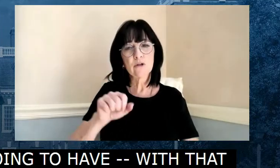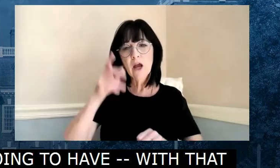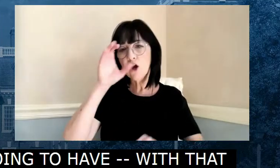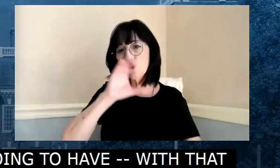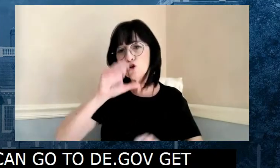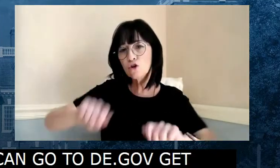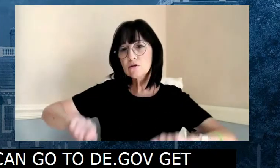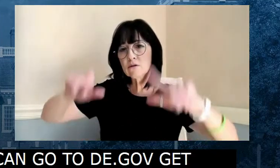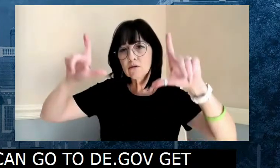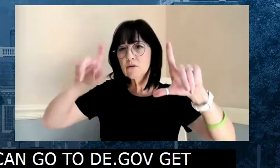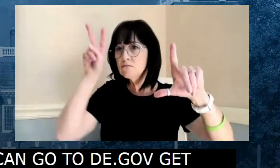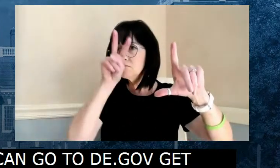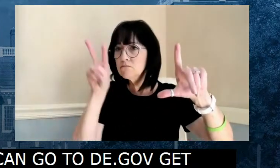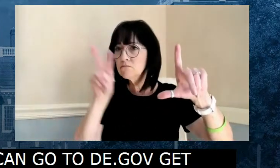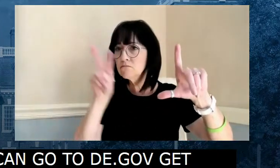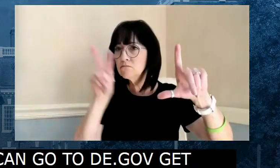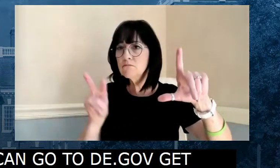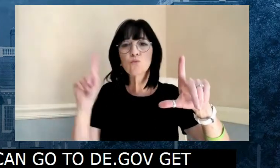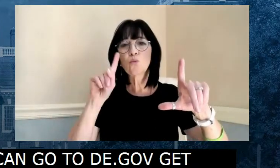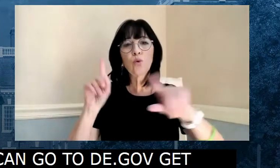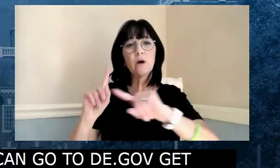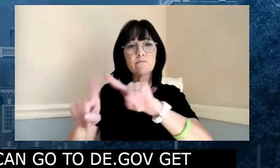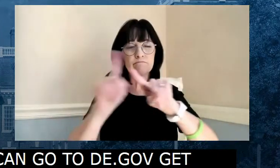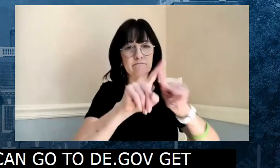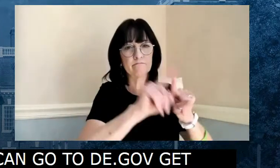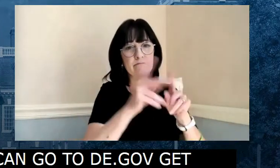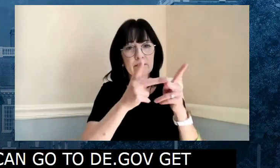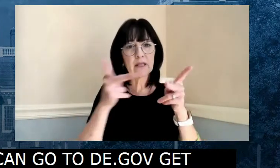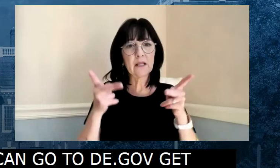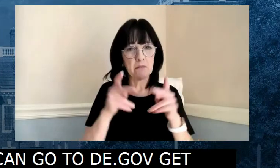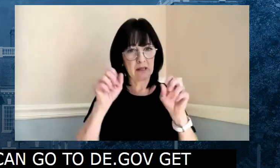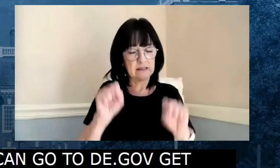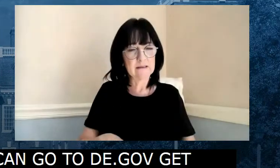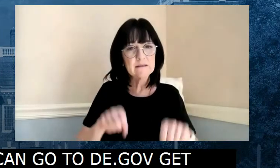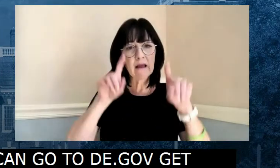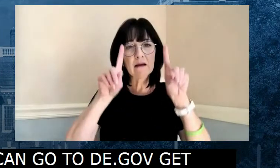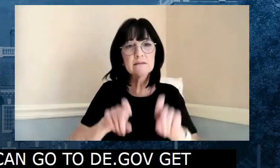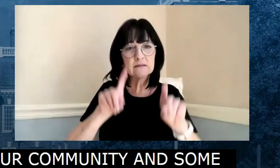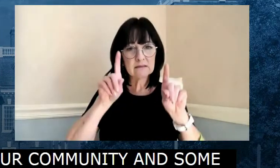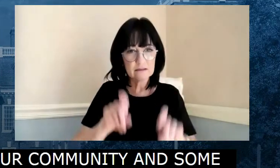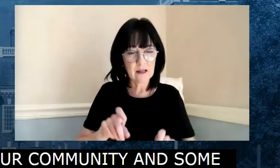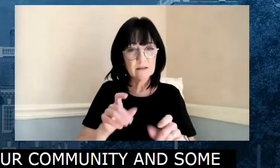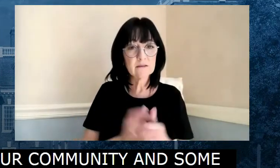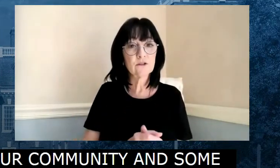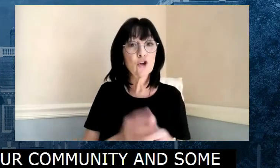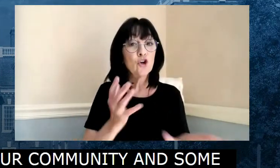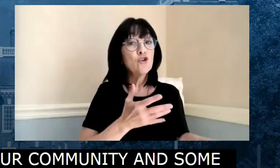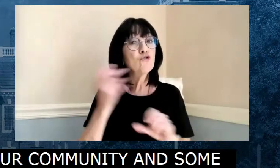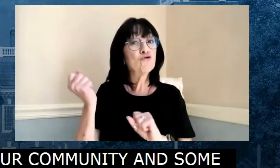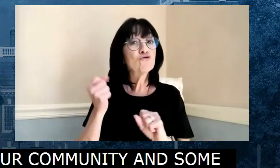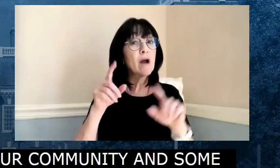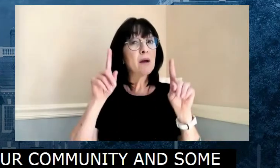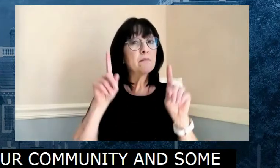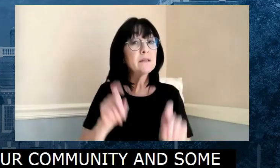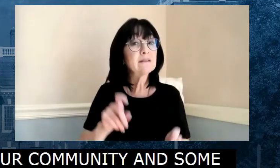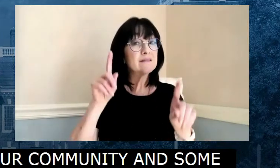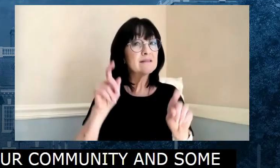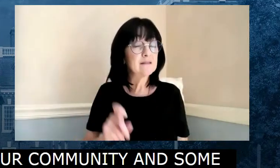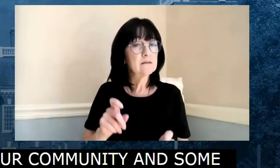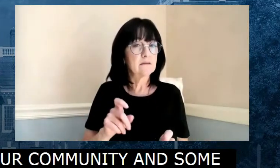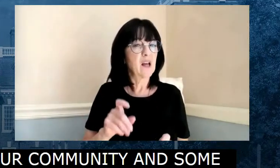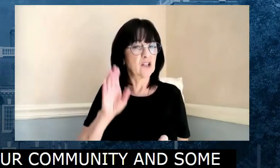well as we look to having some expansion opportunities for rapid testing come probably early to